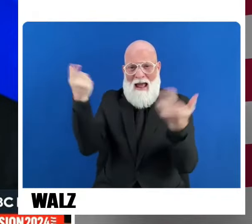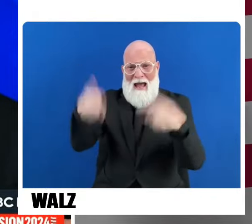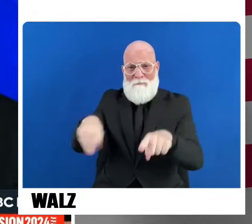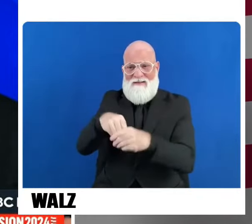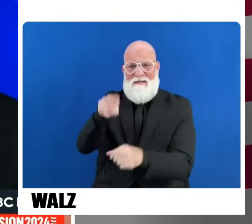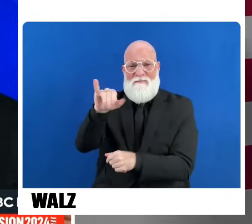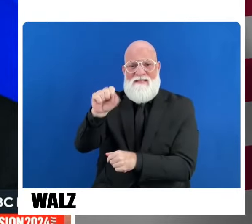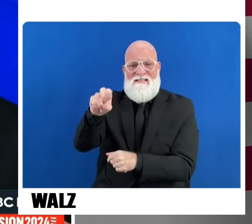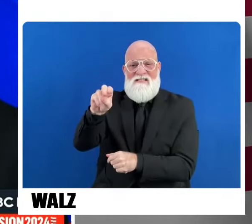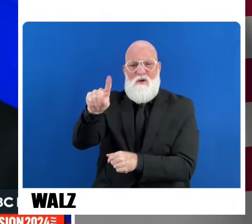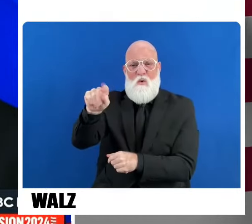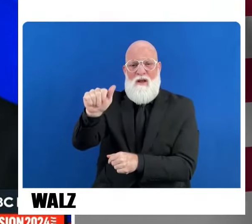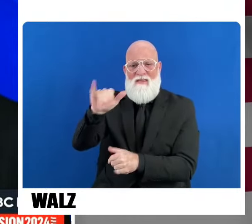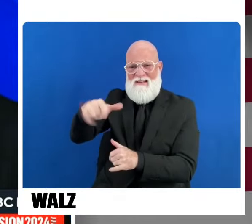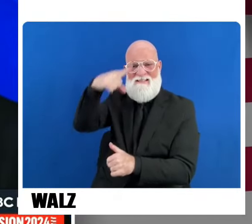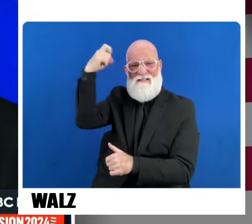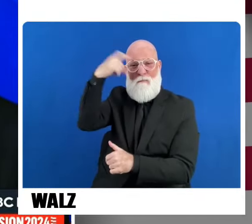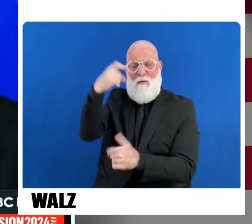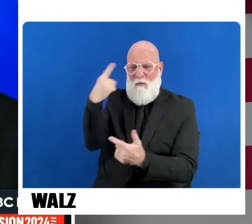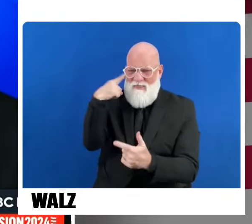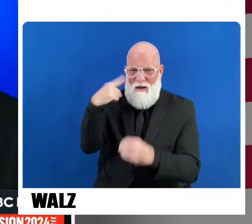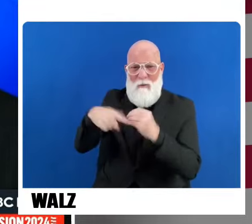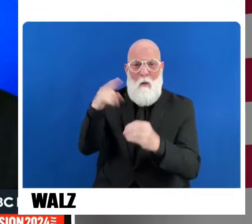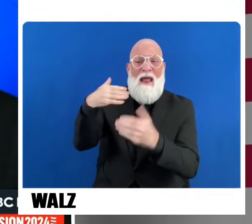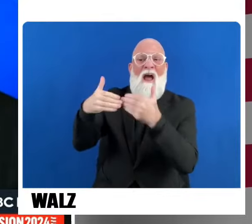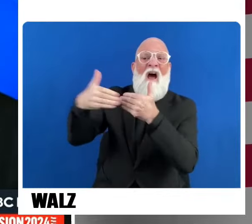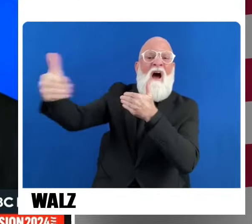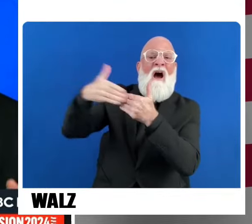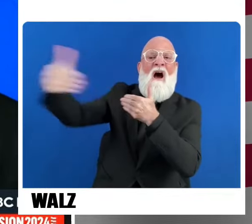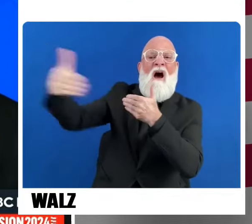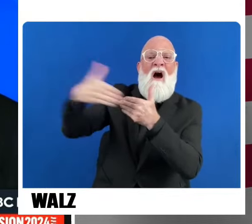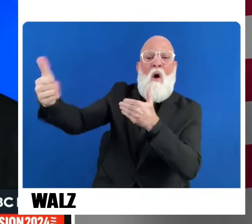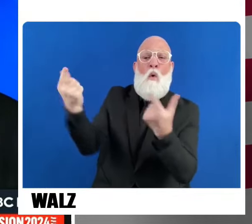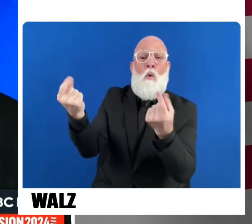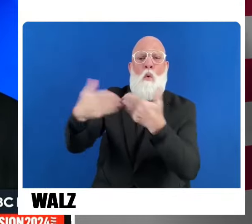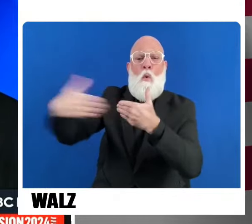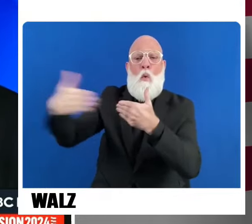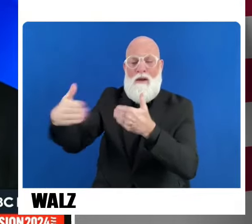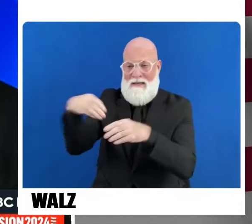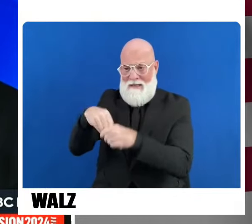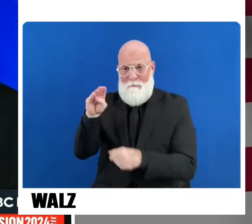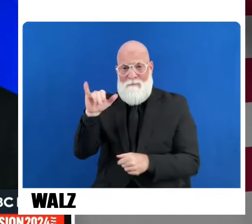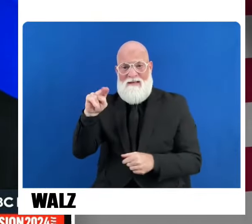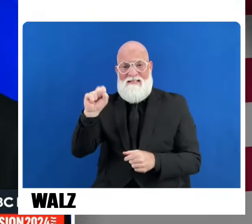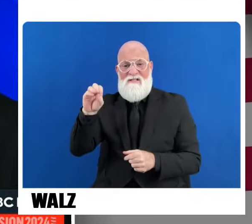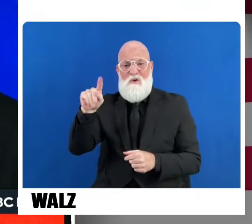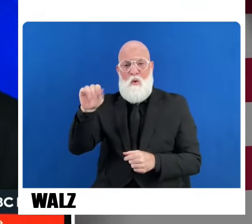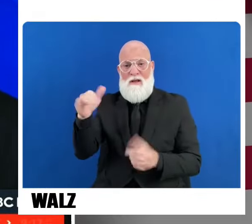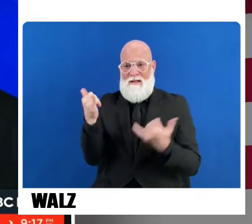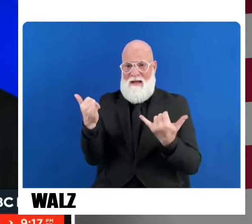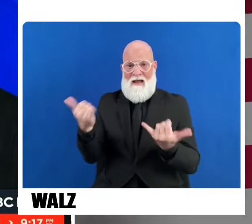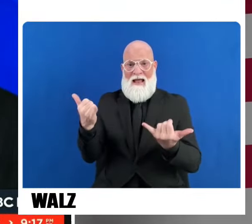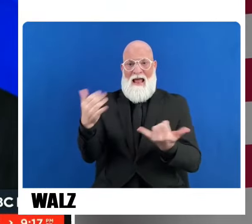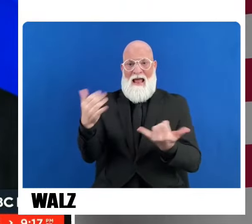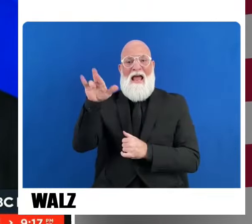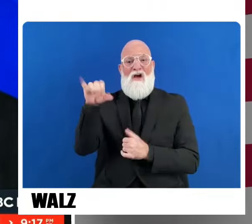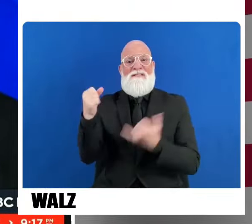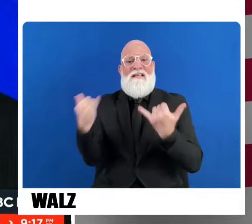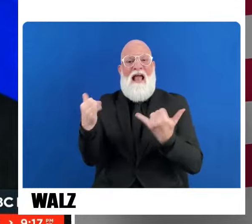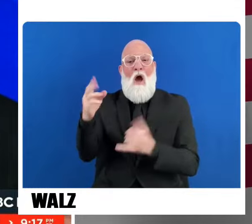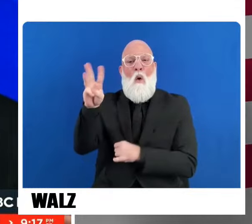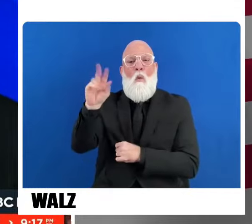thinking ahead on this. And what Kamala Harris has been able to do in Minnesota, we're starting to weatherproof some of these things. The infrastructure law that was passed